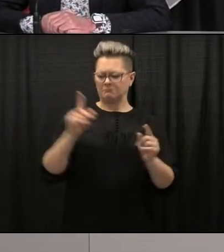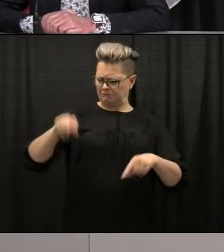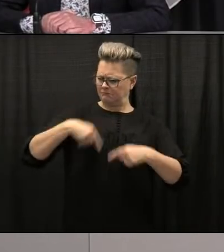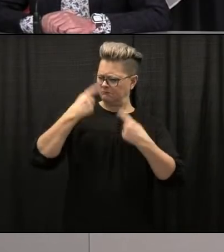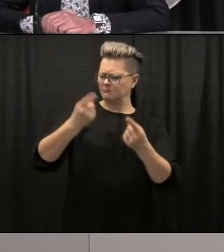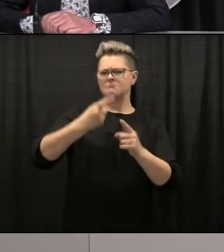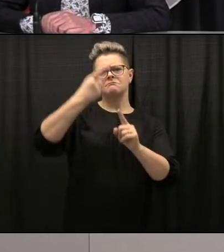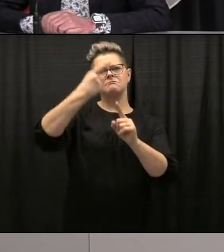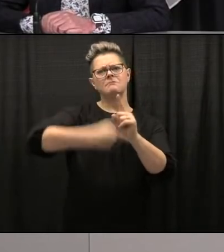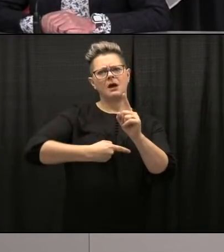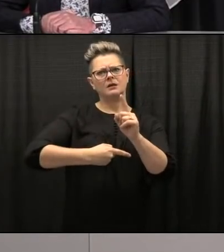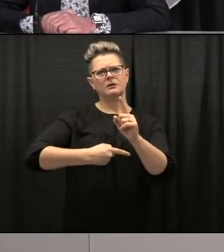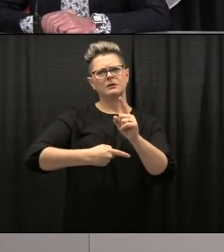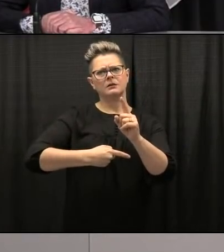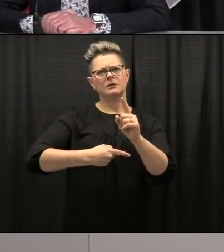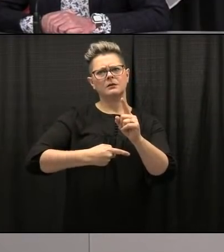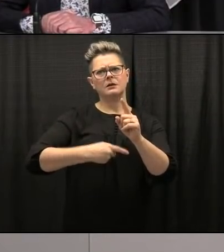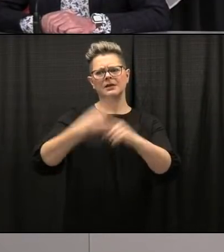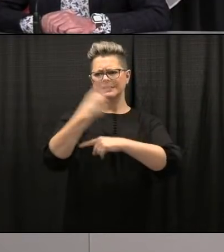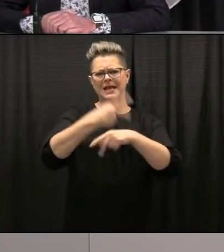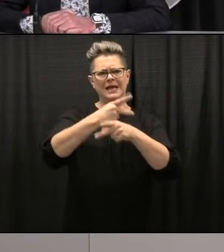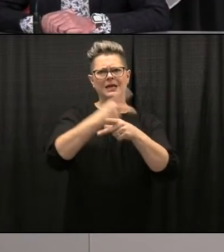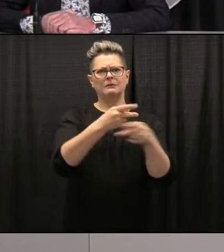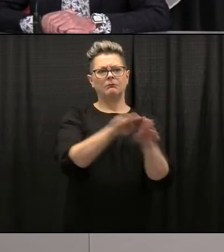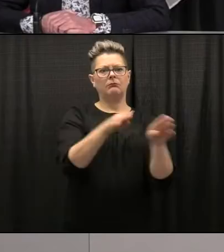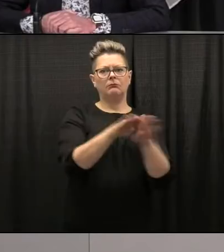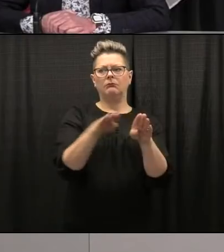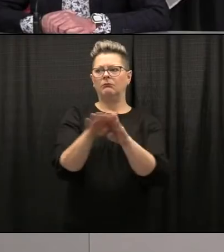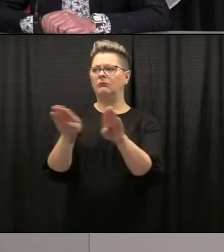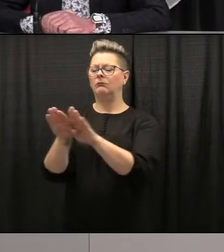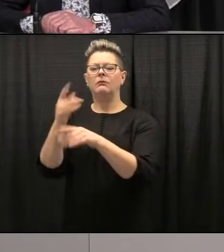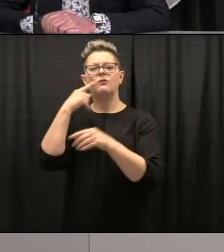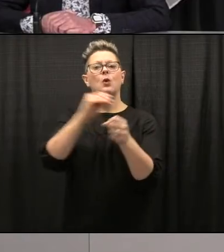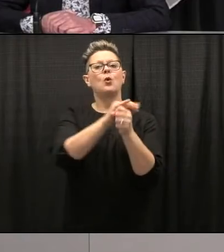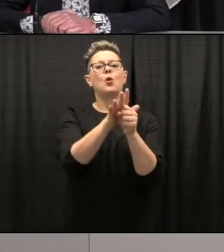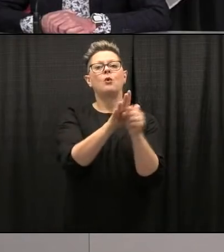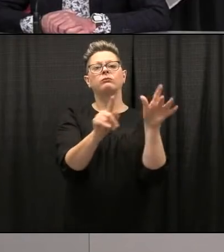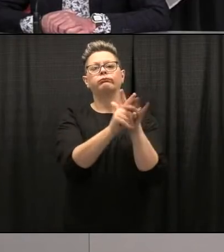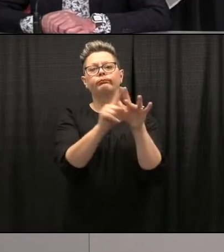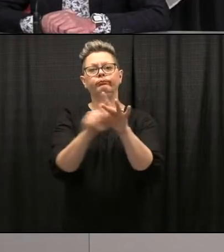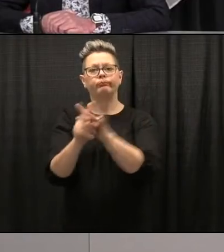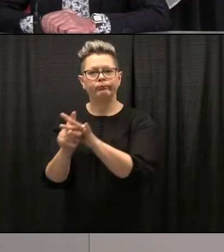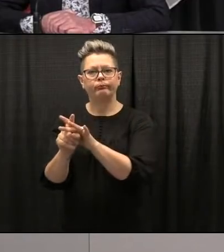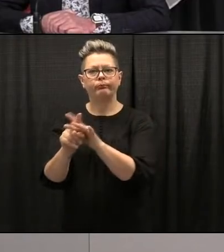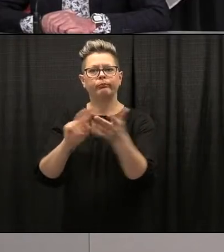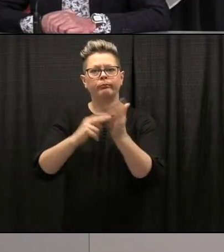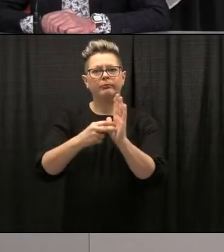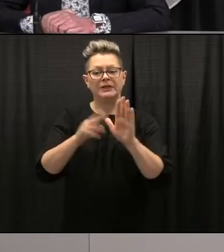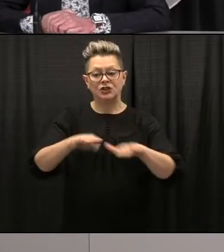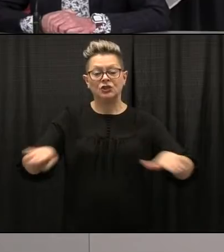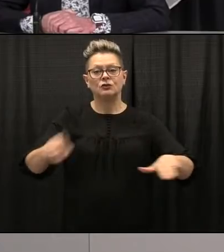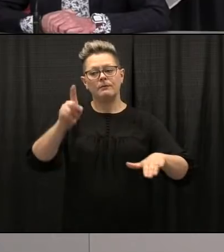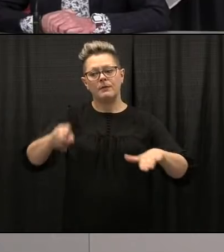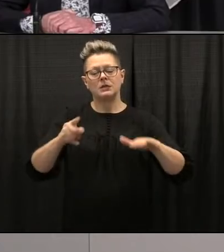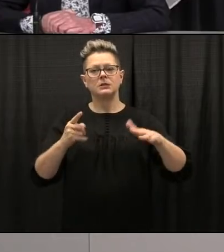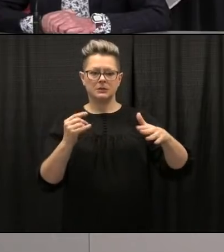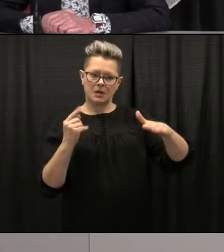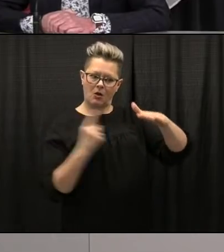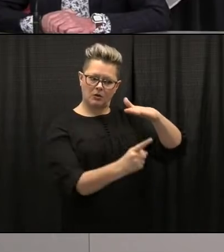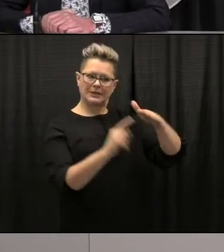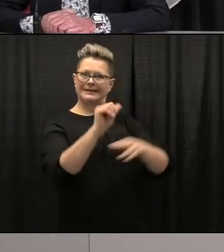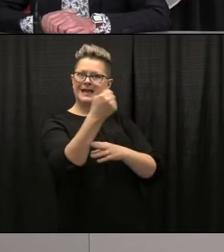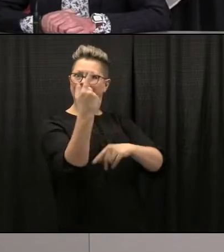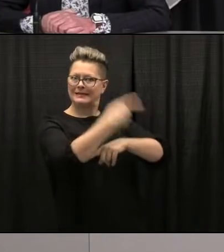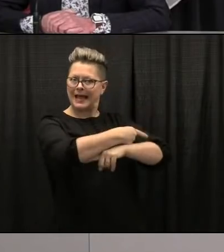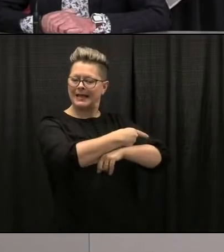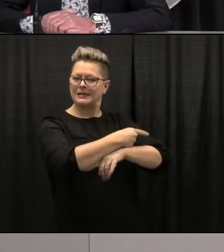month of daycares having to close repeatedly due to COVID exposures, which is requiring children to isolate for 10 days. And some parents